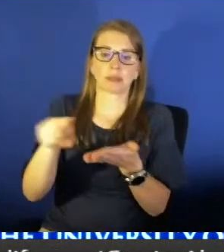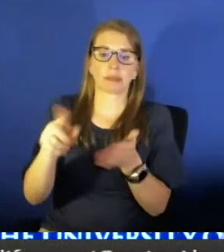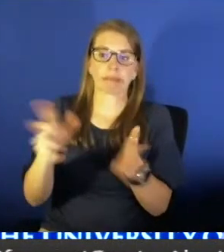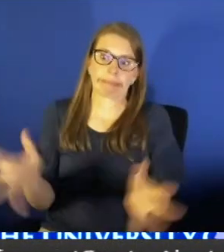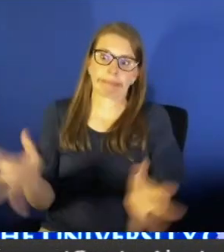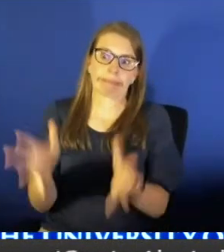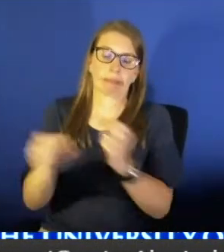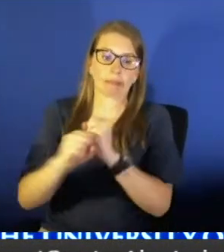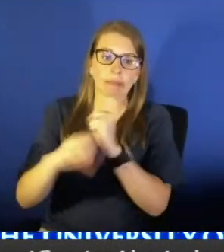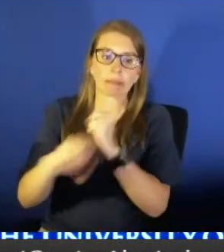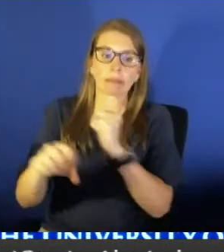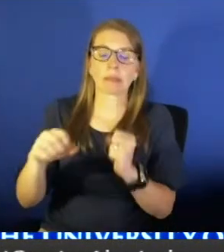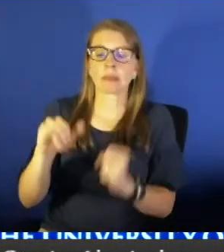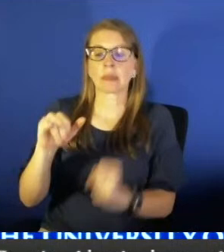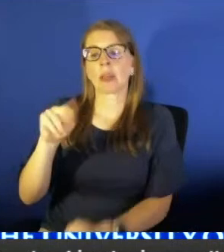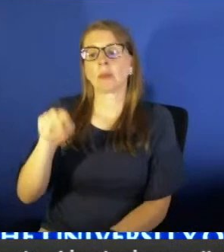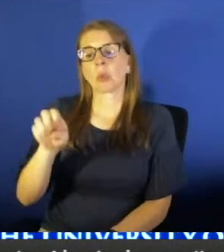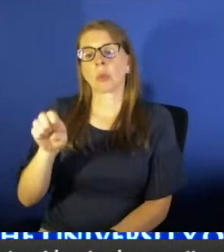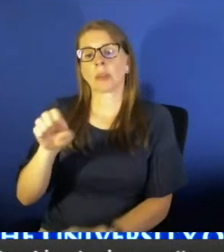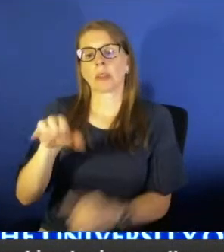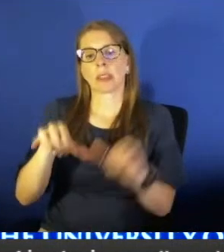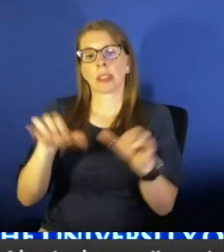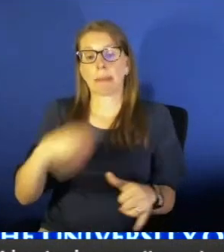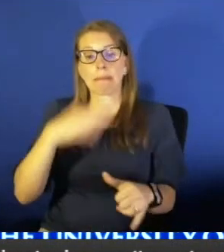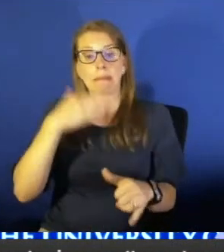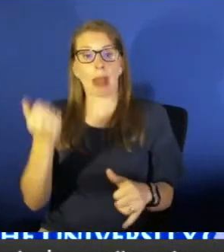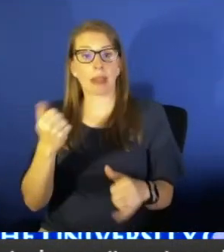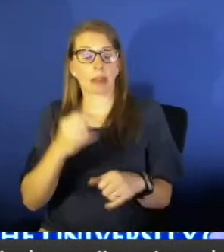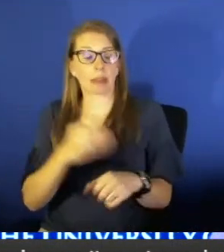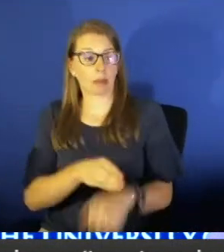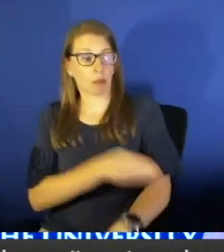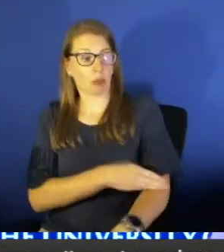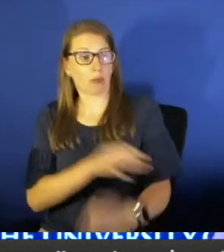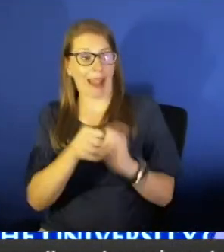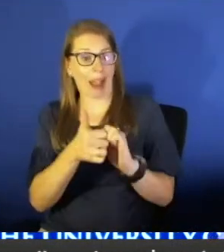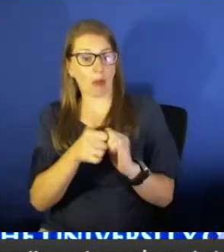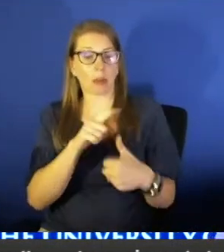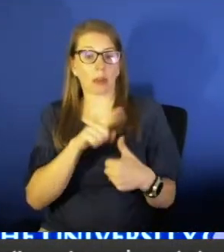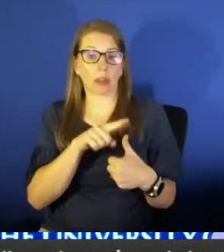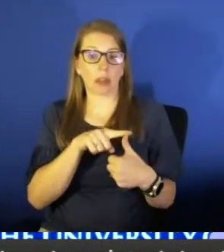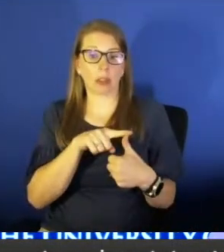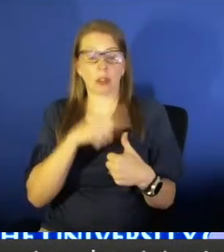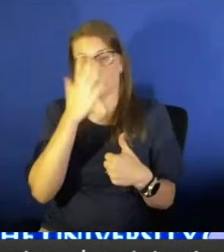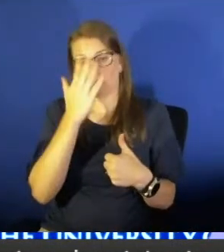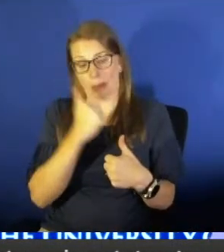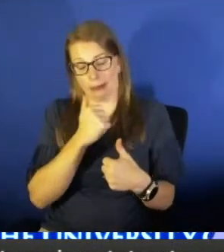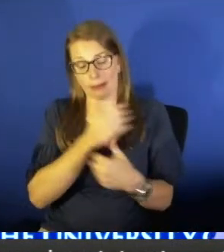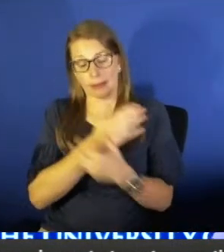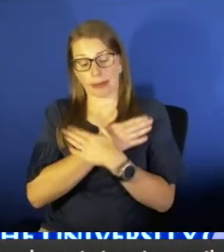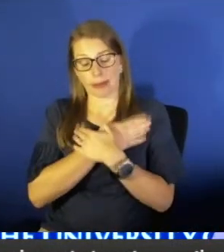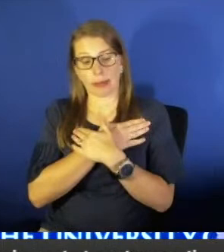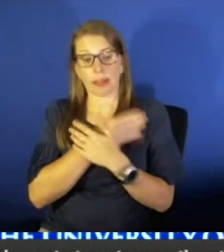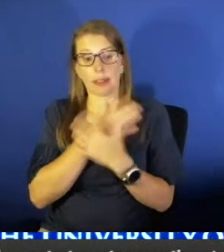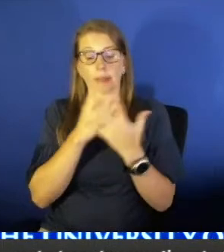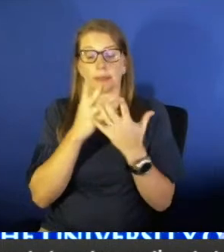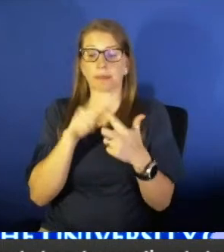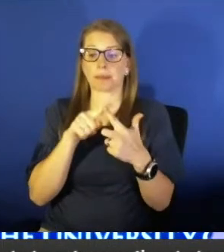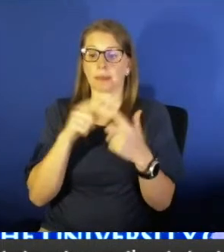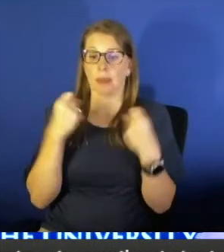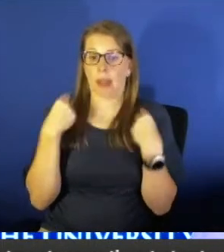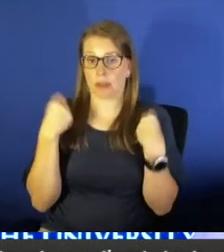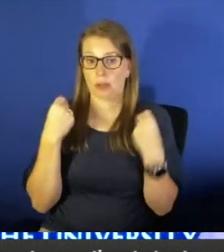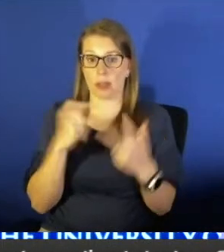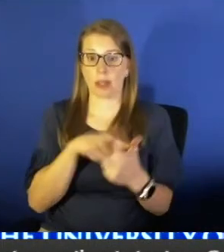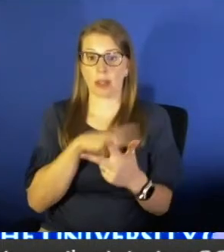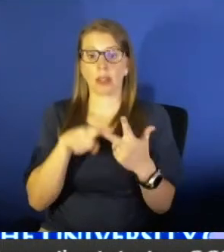immune system. We've really said, what are the best things to improve your immune system? Number one, get good rest, try to live an active lifestyle, but also